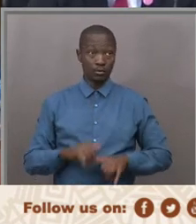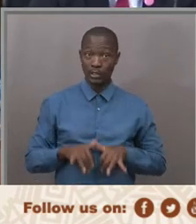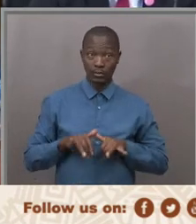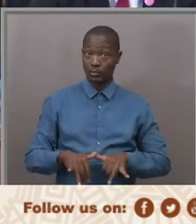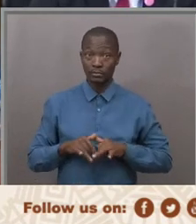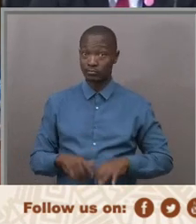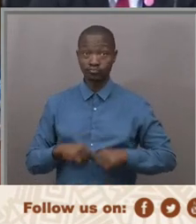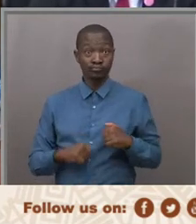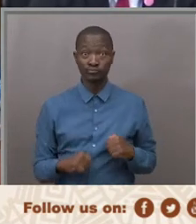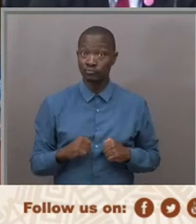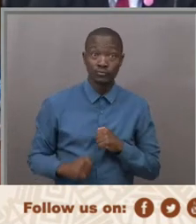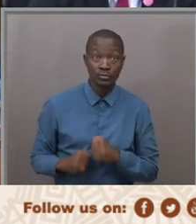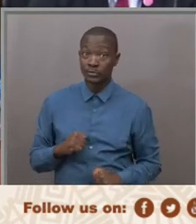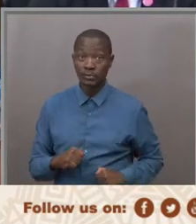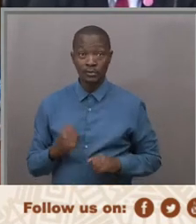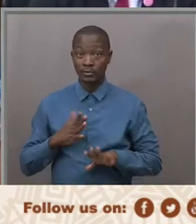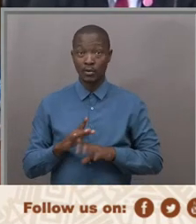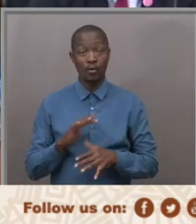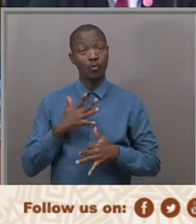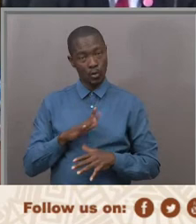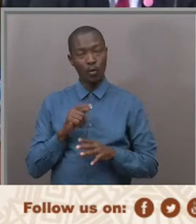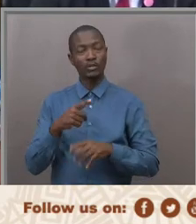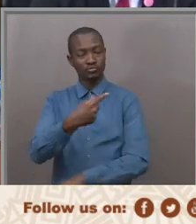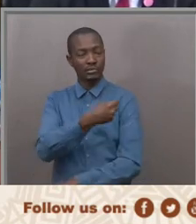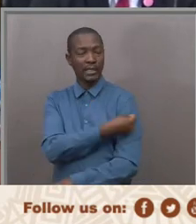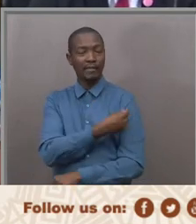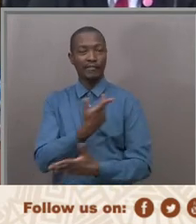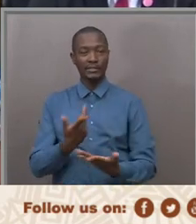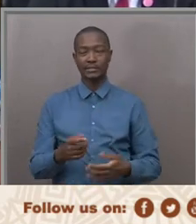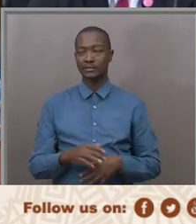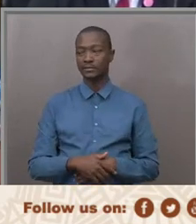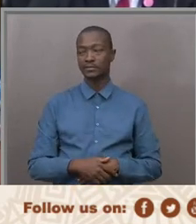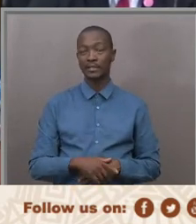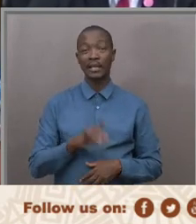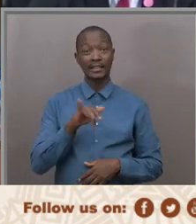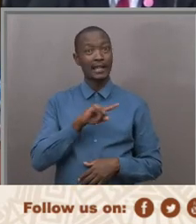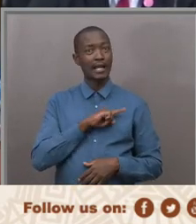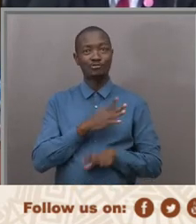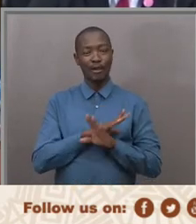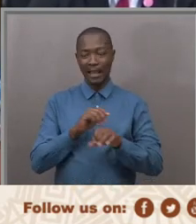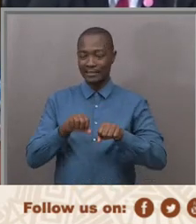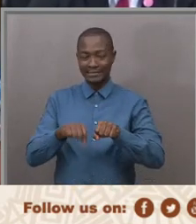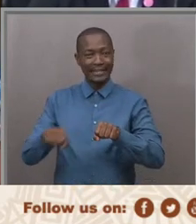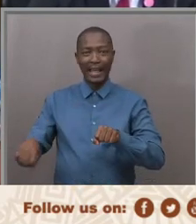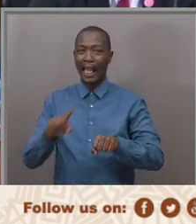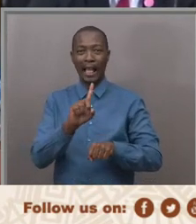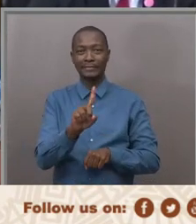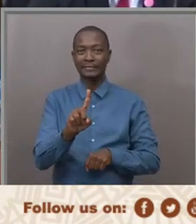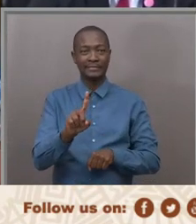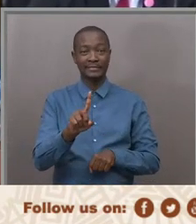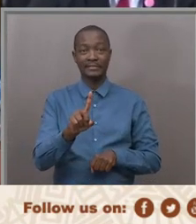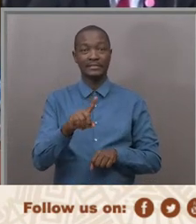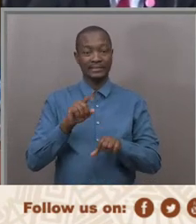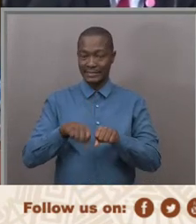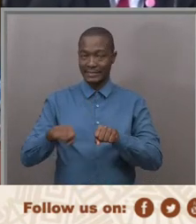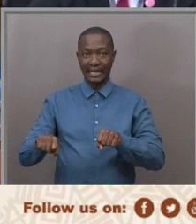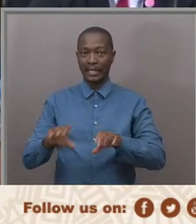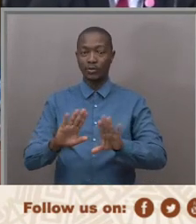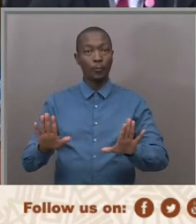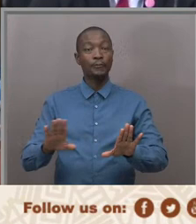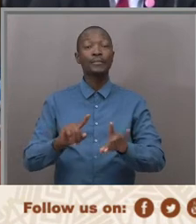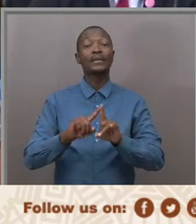are warming up on the queue. We want to take the vaccine, and that's why there should be no delay. There should be no delay,